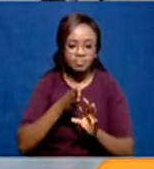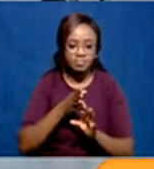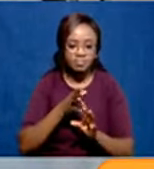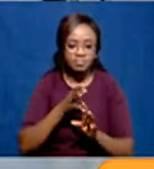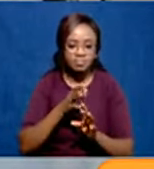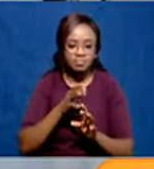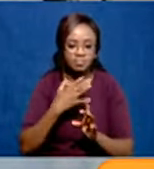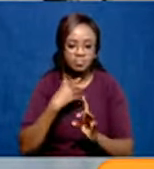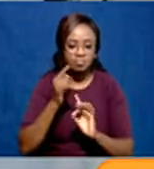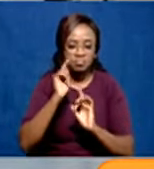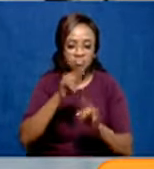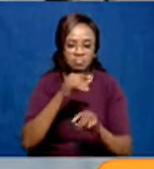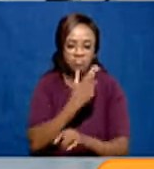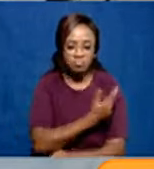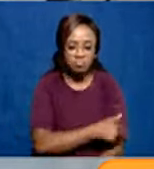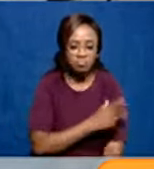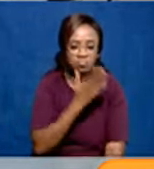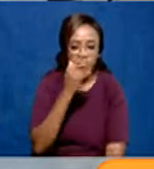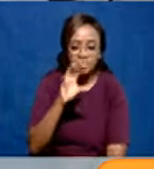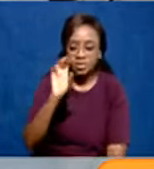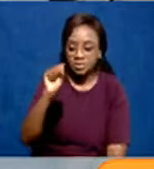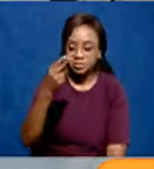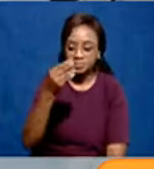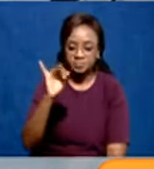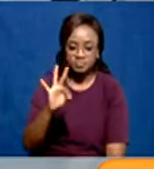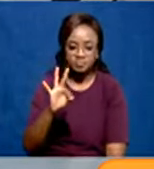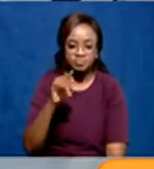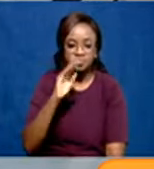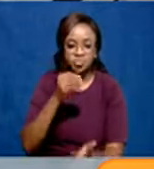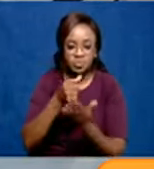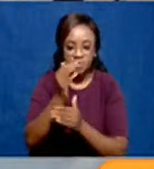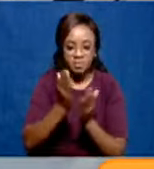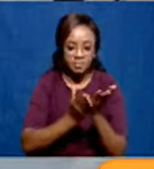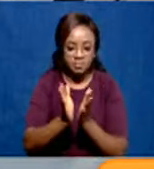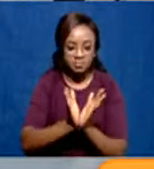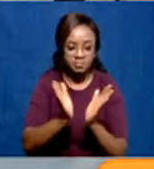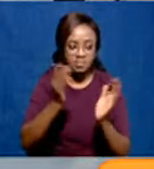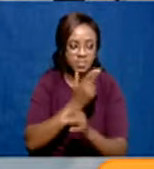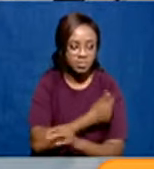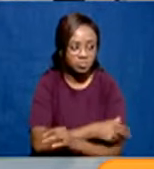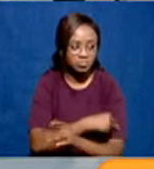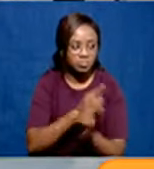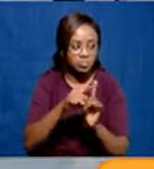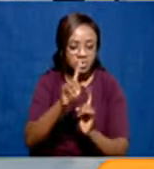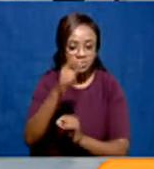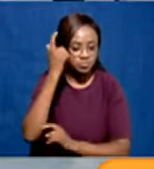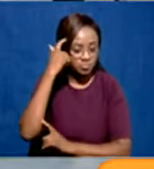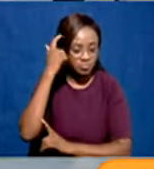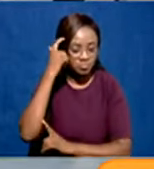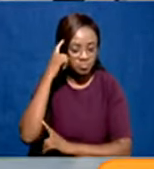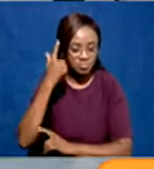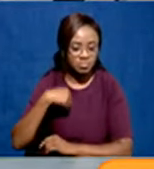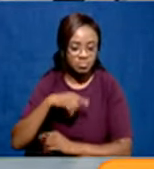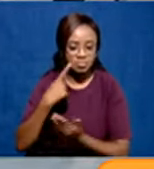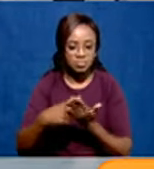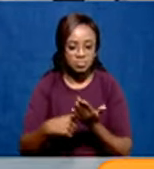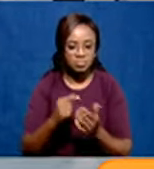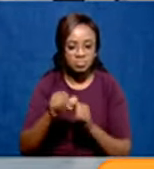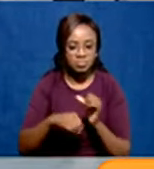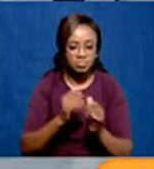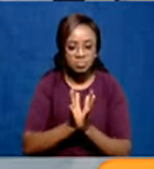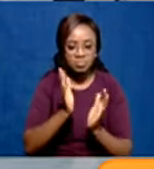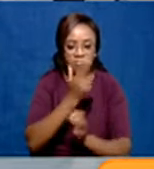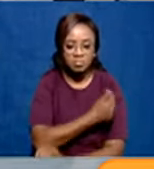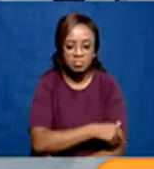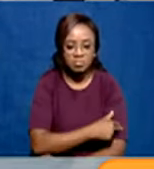while chief is going to pay for the services in public hospitals. Remember, we're talking about public hospitals